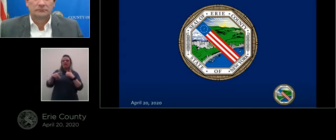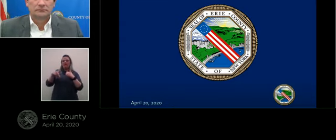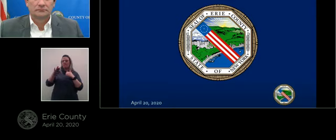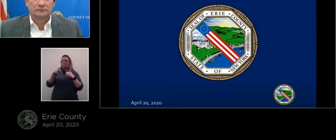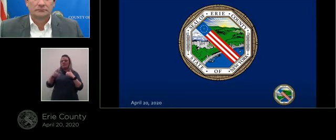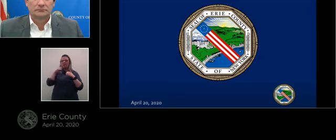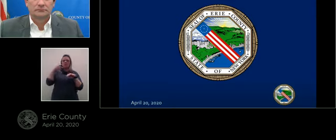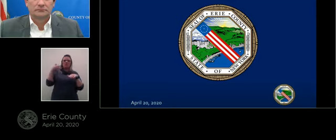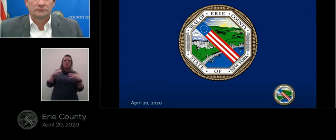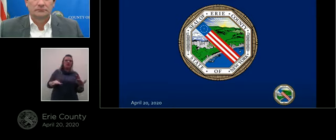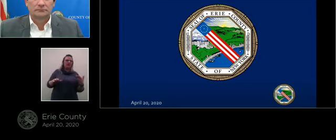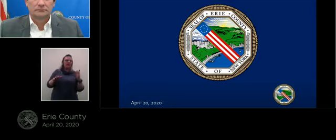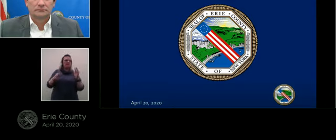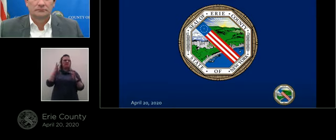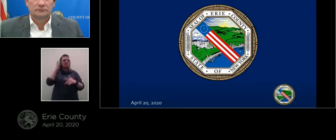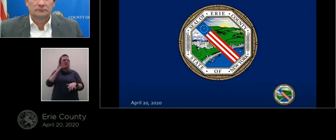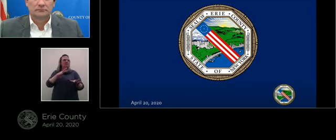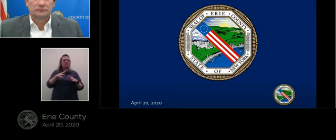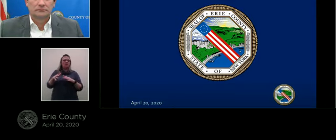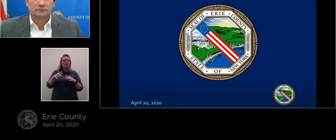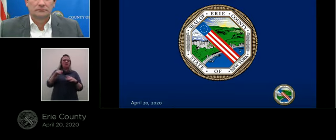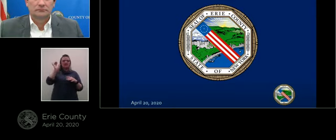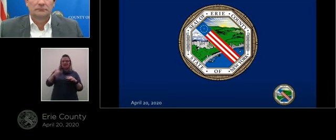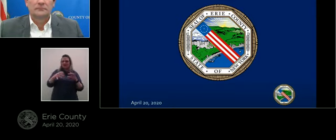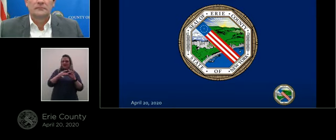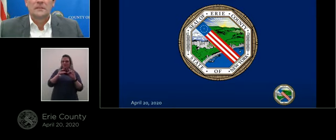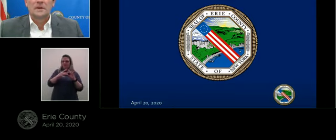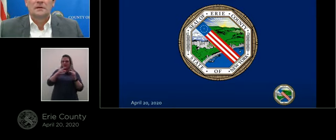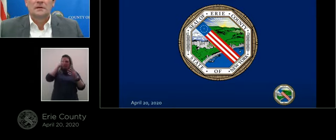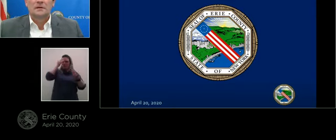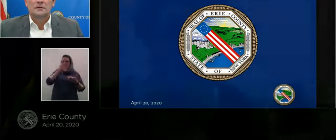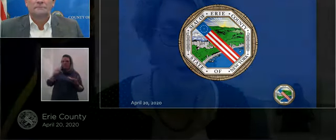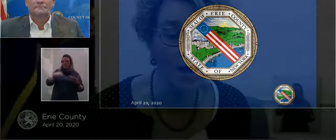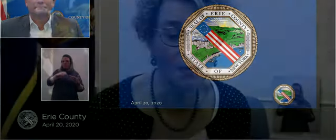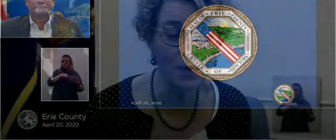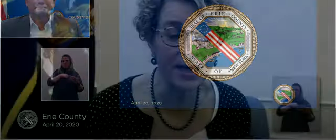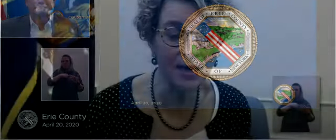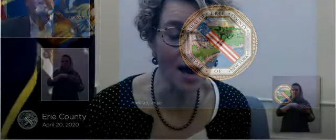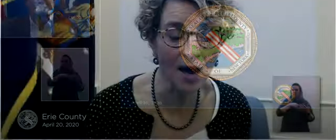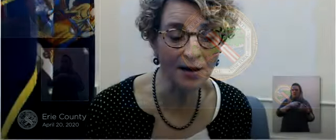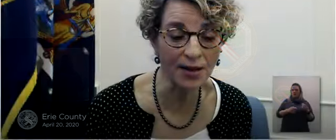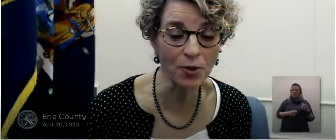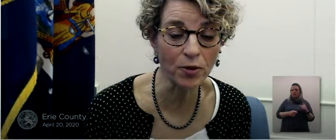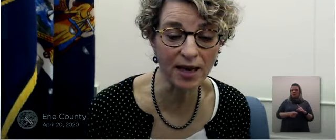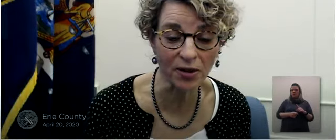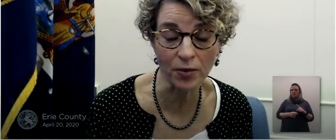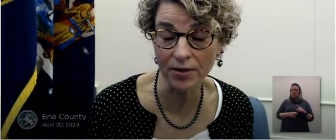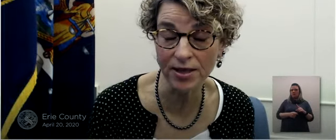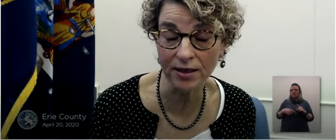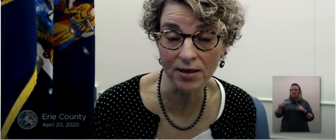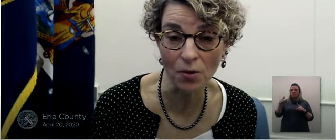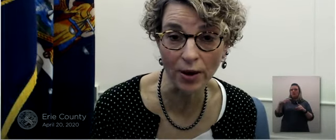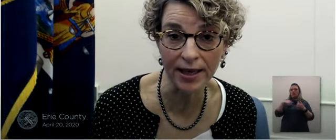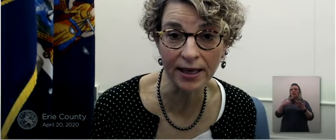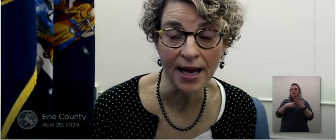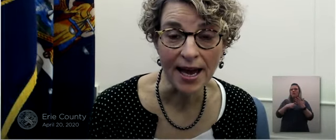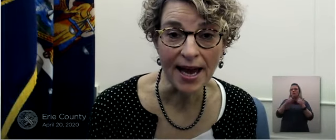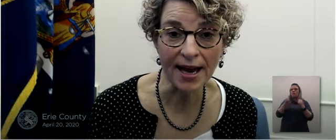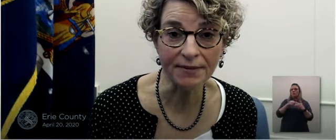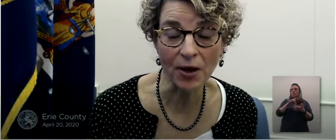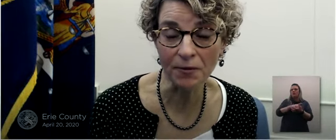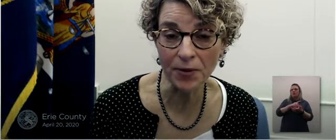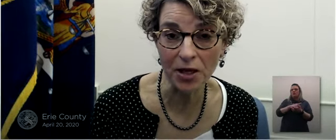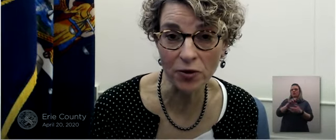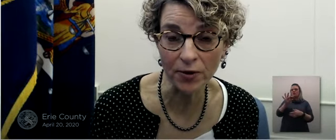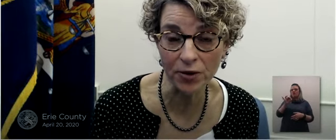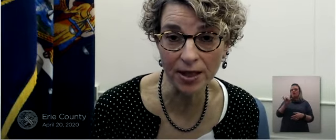fatalities and deaths, in terms of the message you're trying to get across for our area? Sure. So I spoke with Dr. Winkelstein this morning,